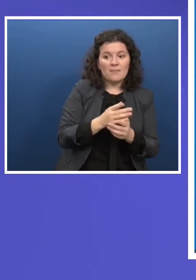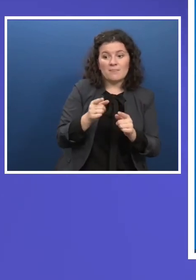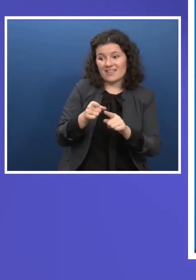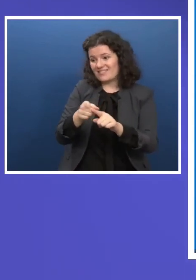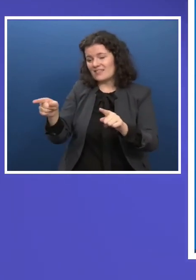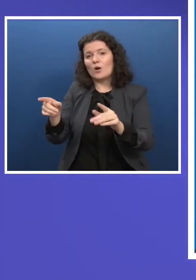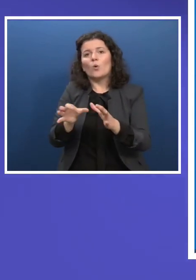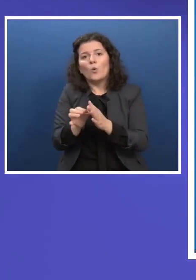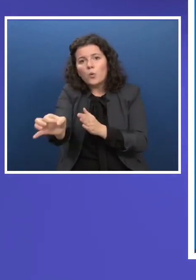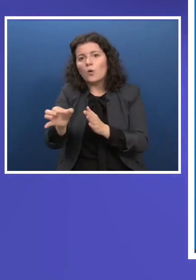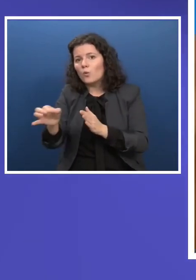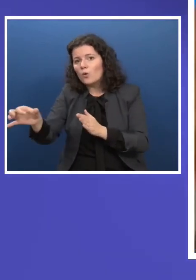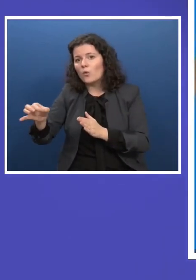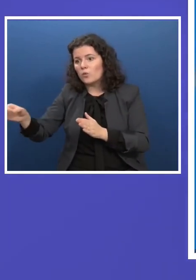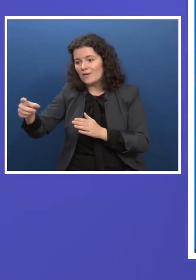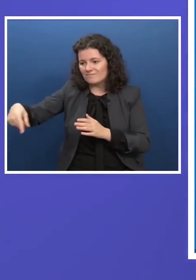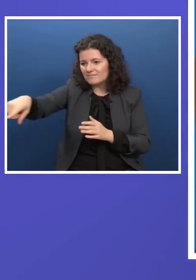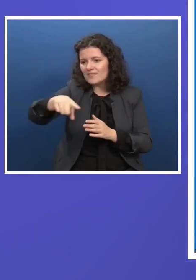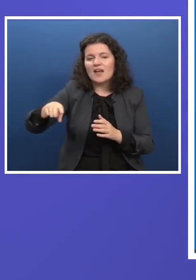from we need to